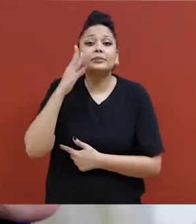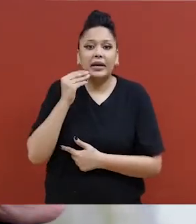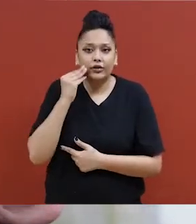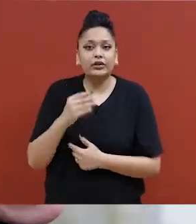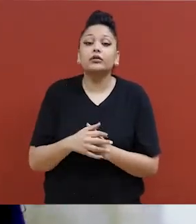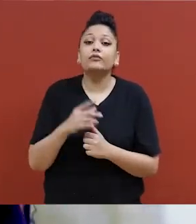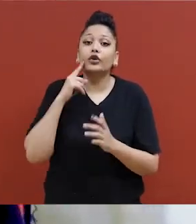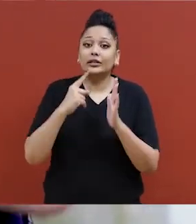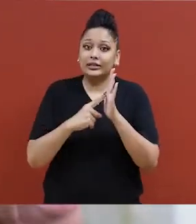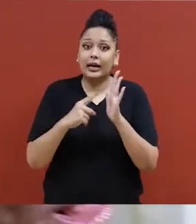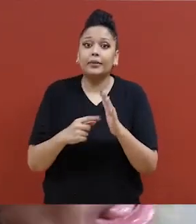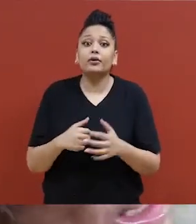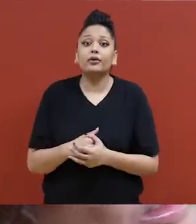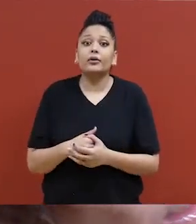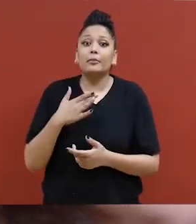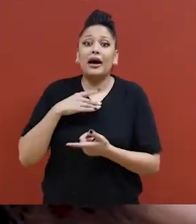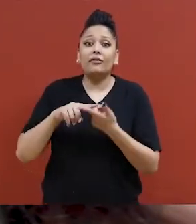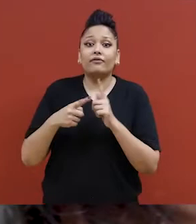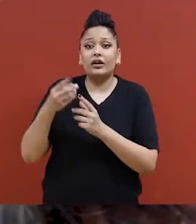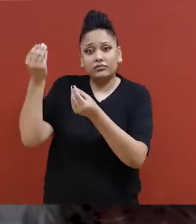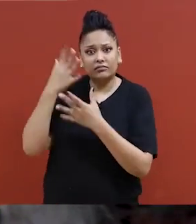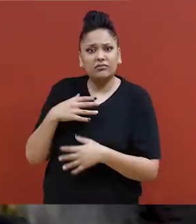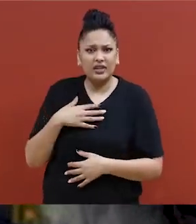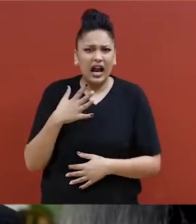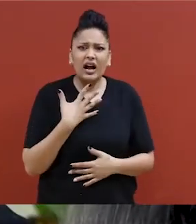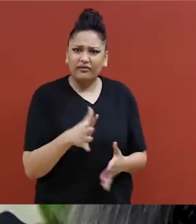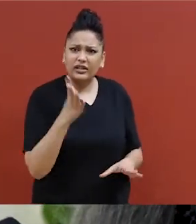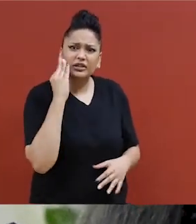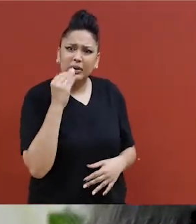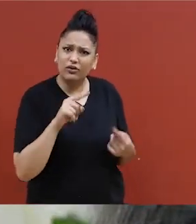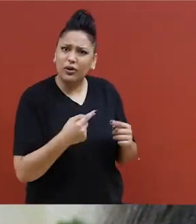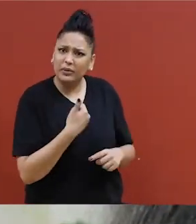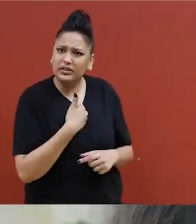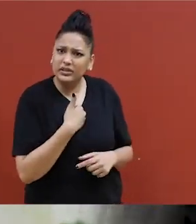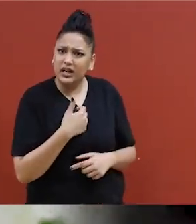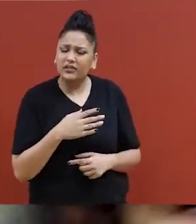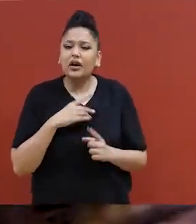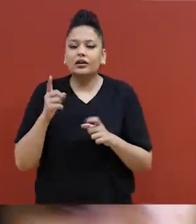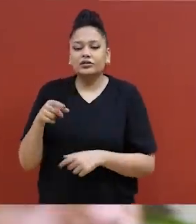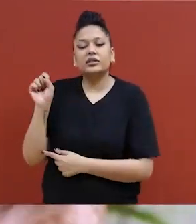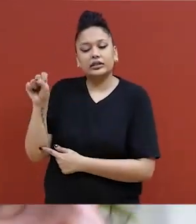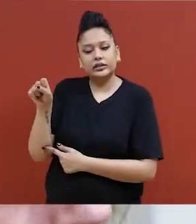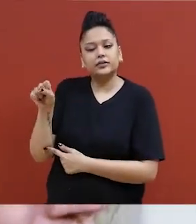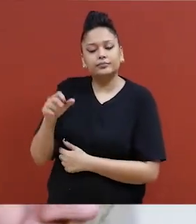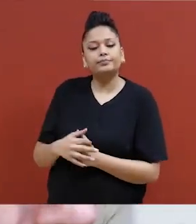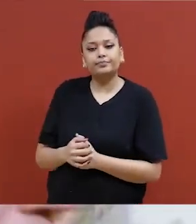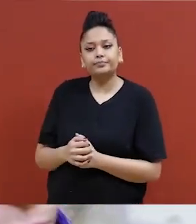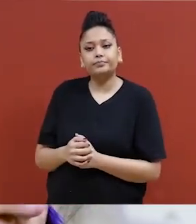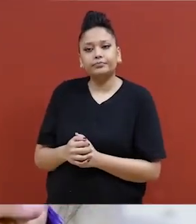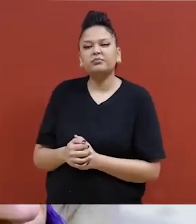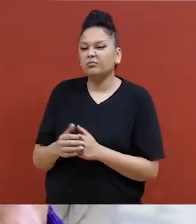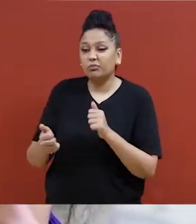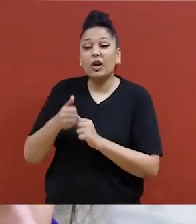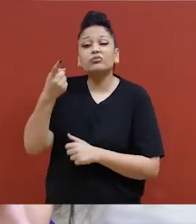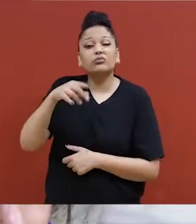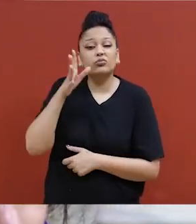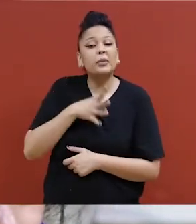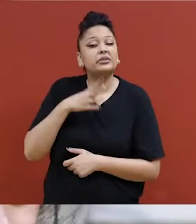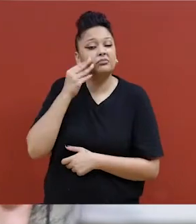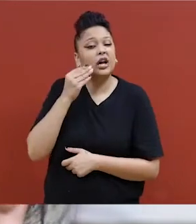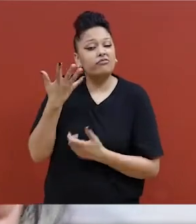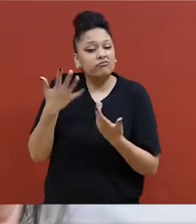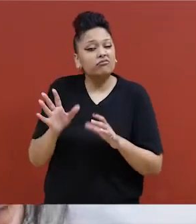a minority. And so if my friend comes to me to tell me that they've been hurt, I'm going to tell them, yeah, you're part